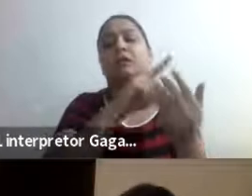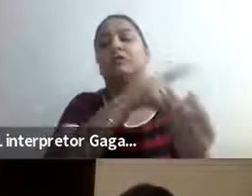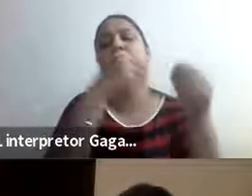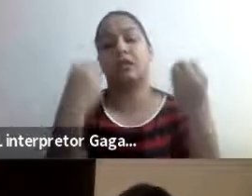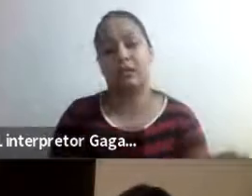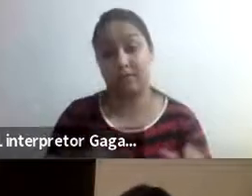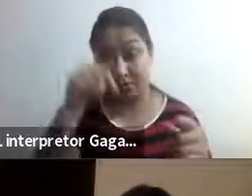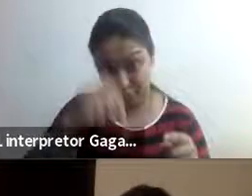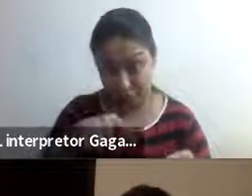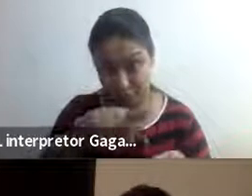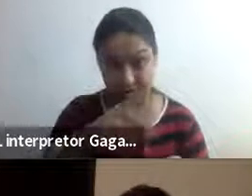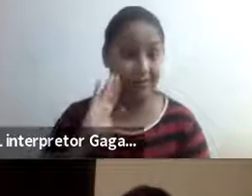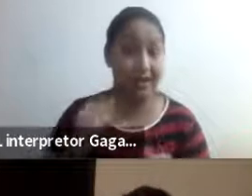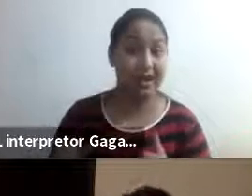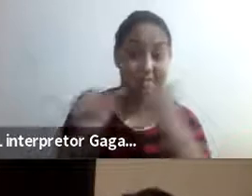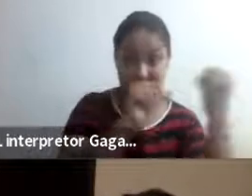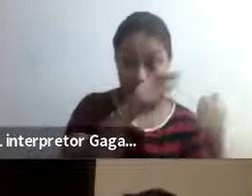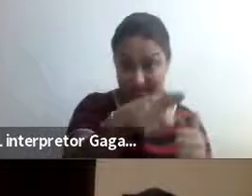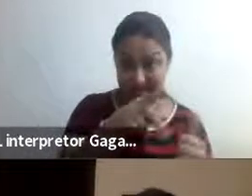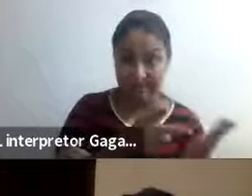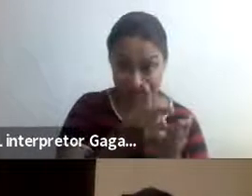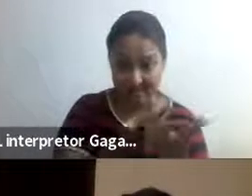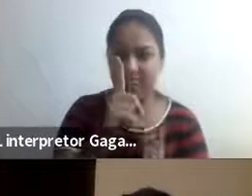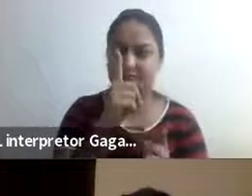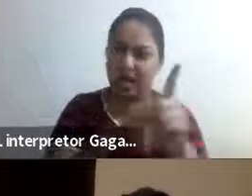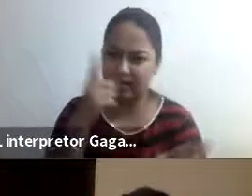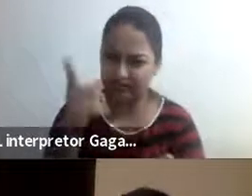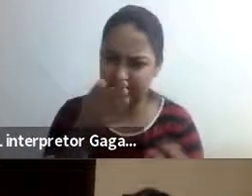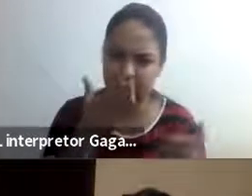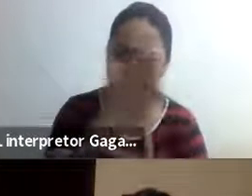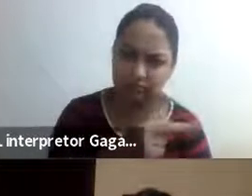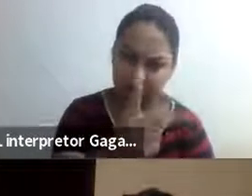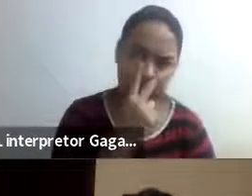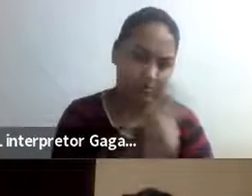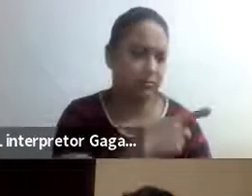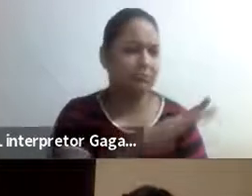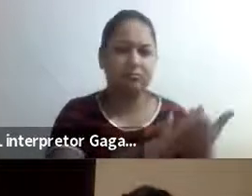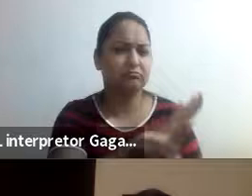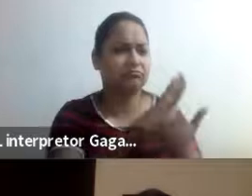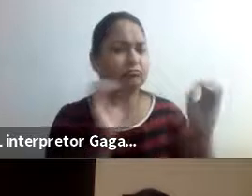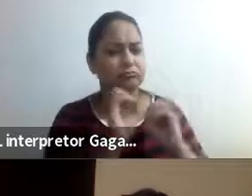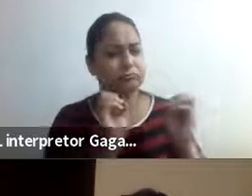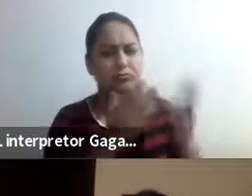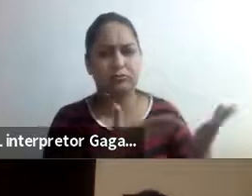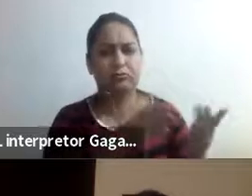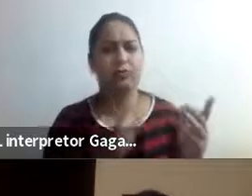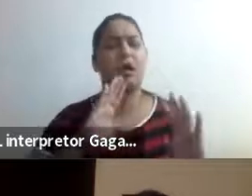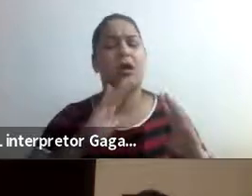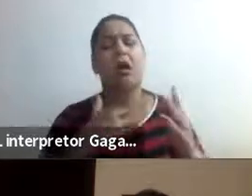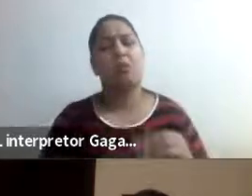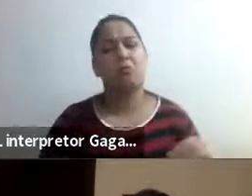today, she goes back to the village, but maybe once a year. And she says, nothing is ever the same. So as much as